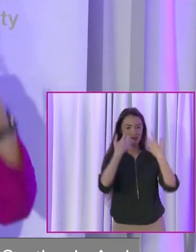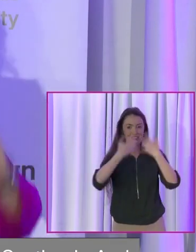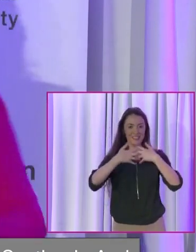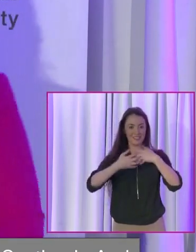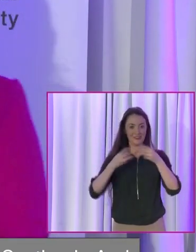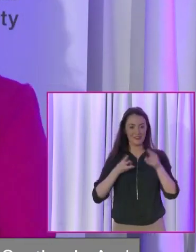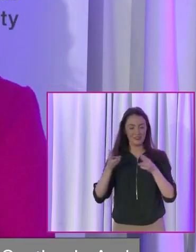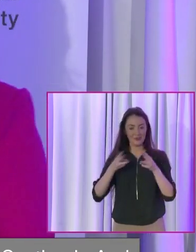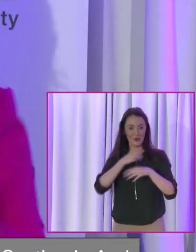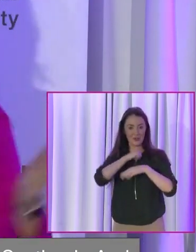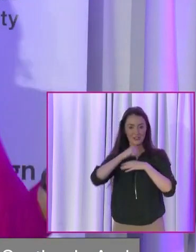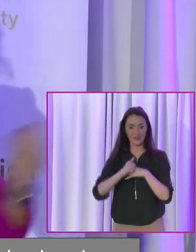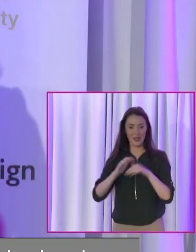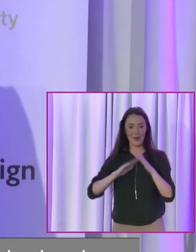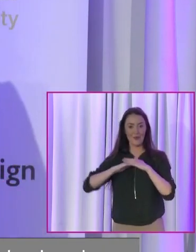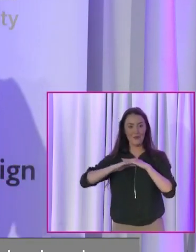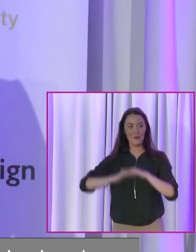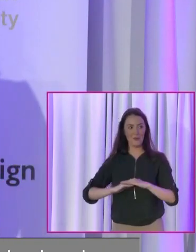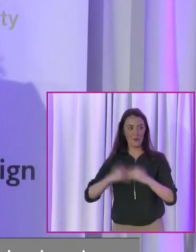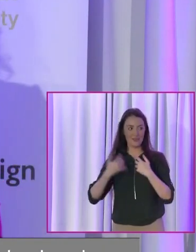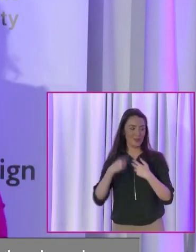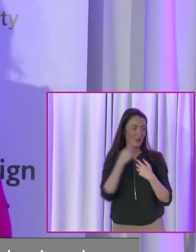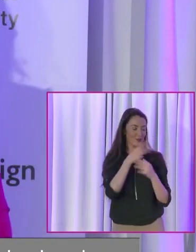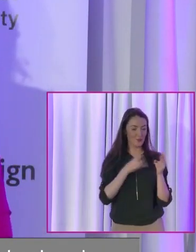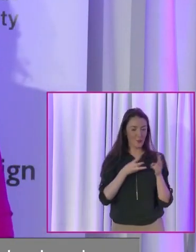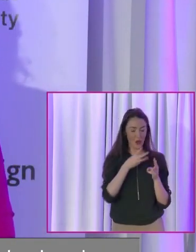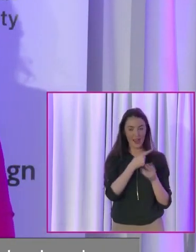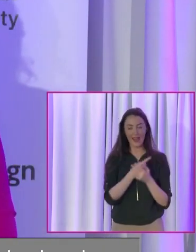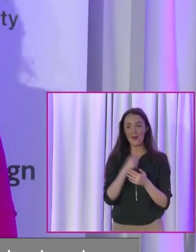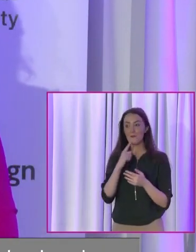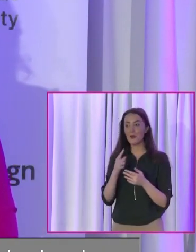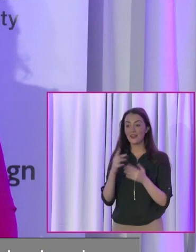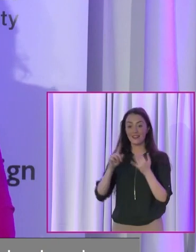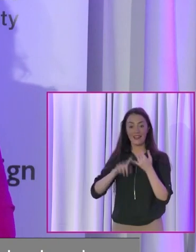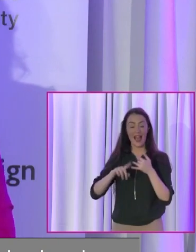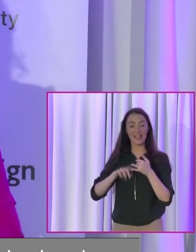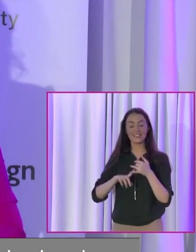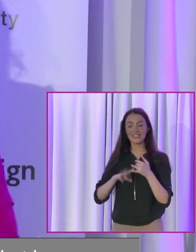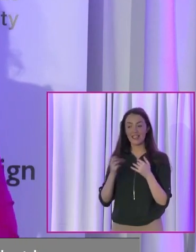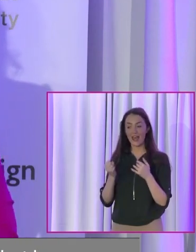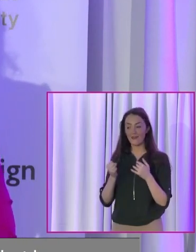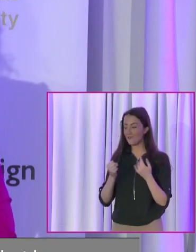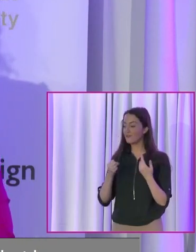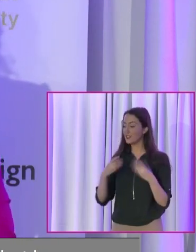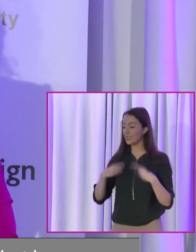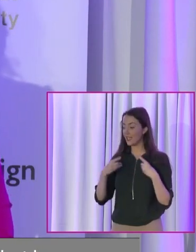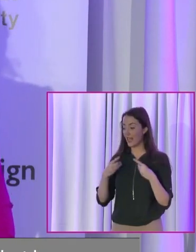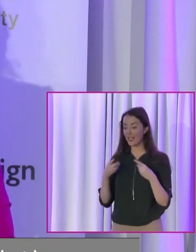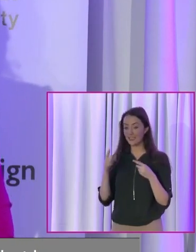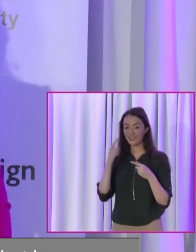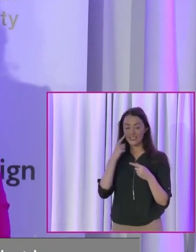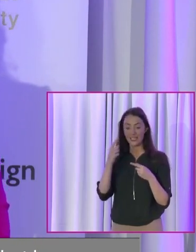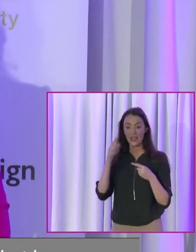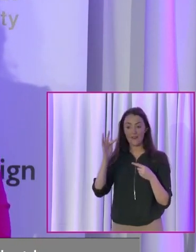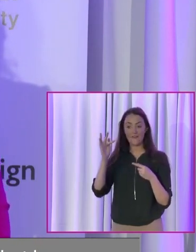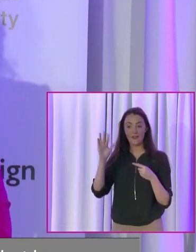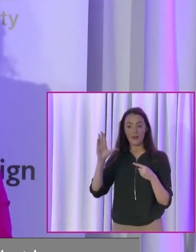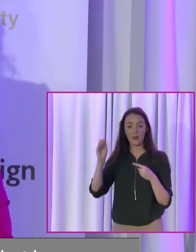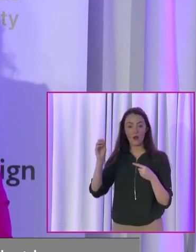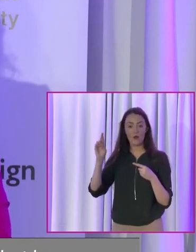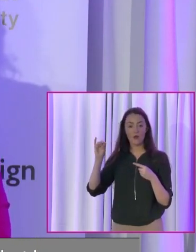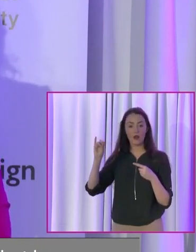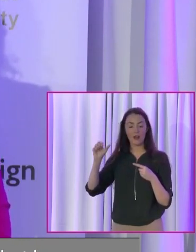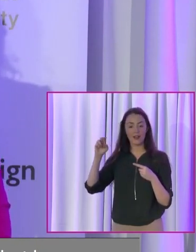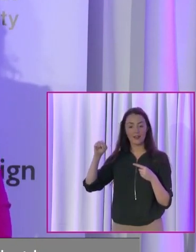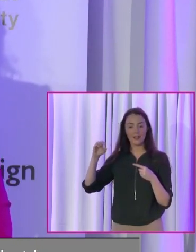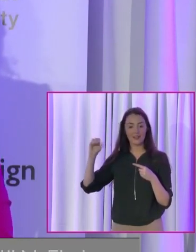is always a relief. And then lastly, but by no means least, delighted that we will be joined as well by Florien Sanden,